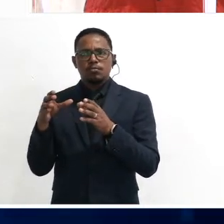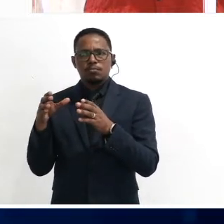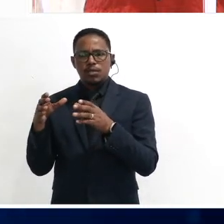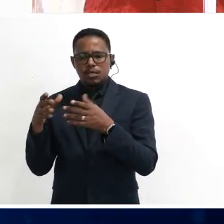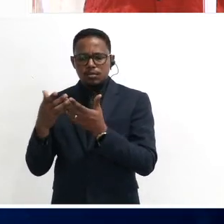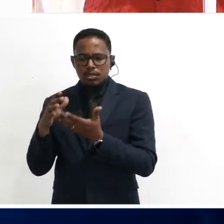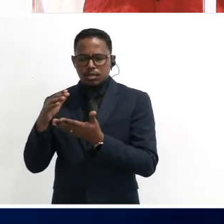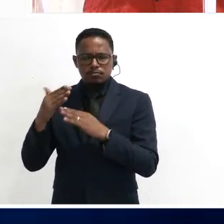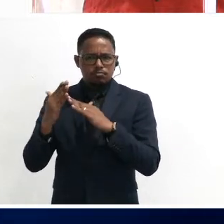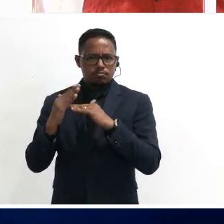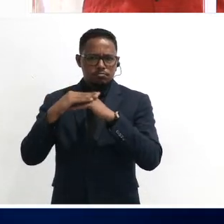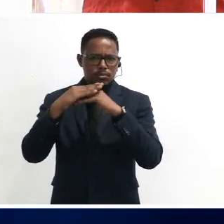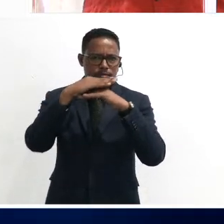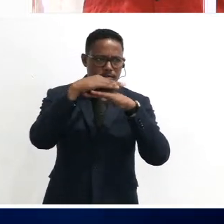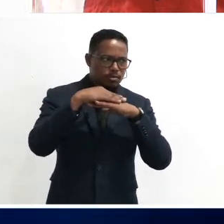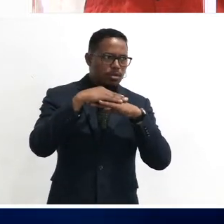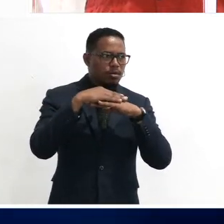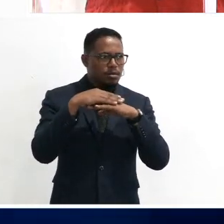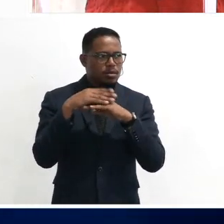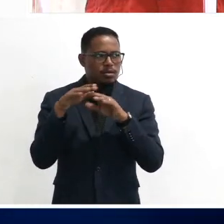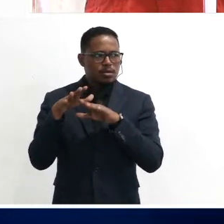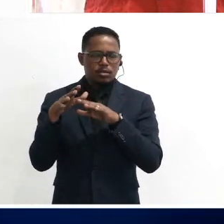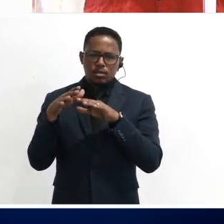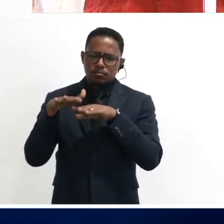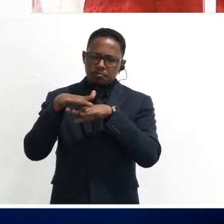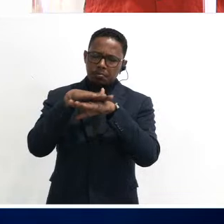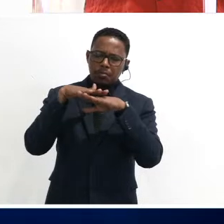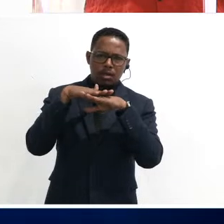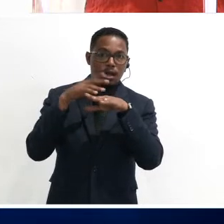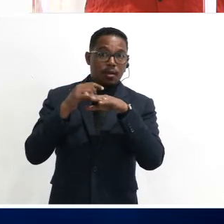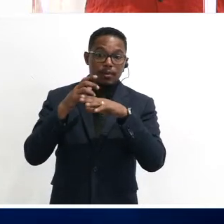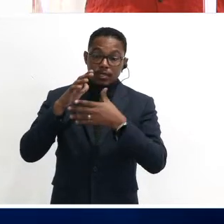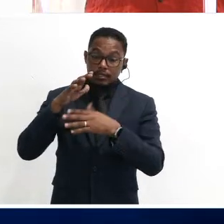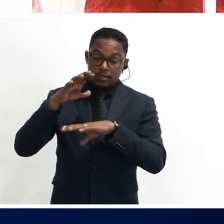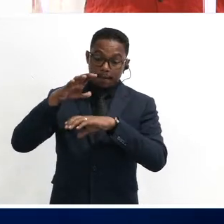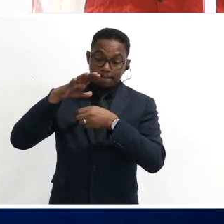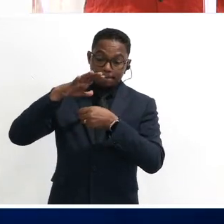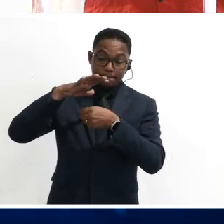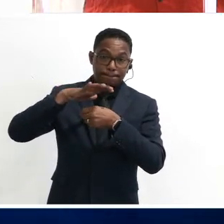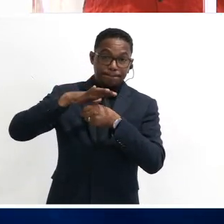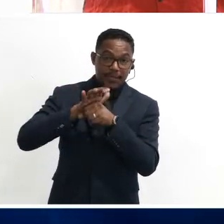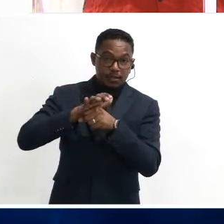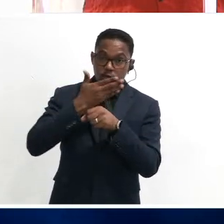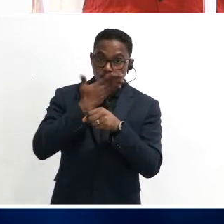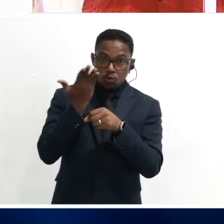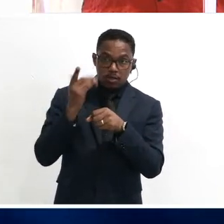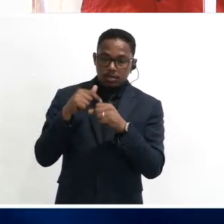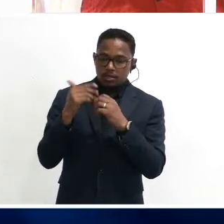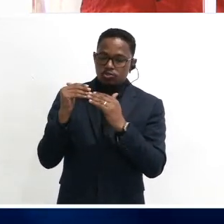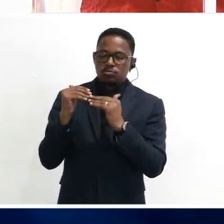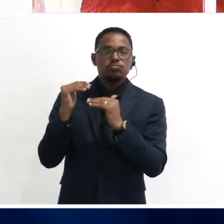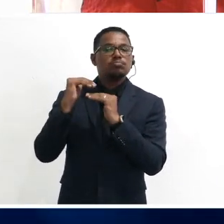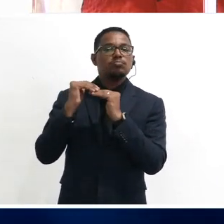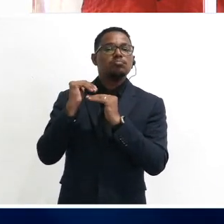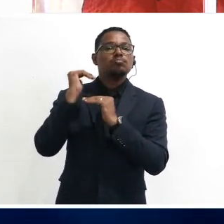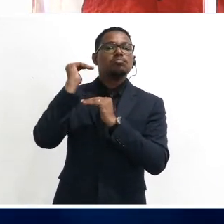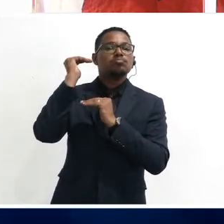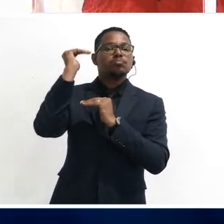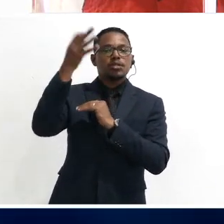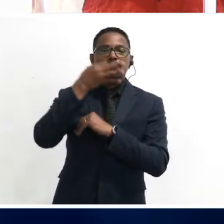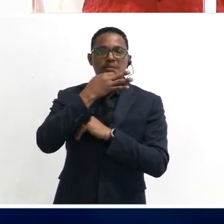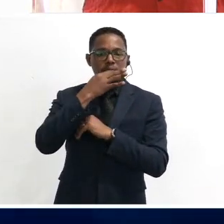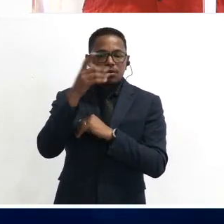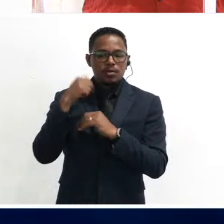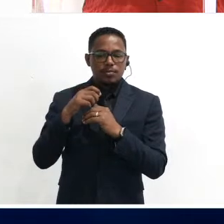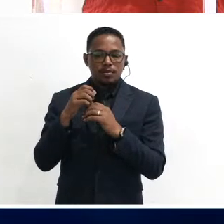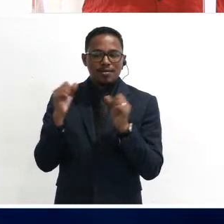some cases, no lid at all. And in that case, the next level of thermal cooling will just attach to the backside of the